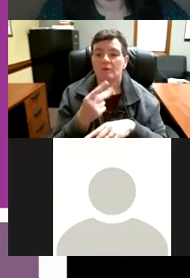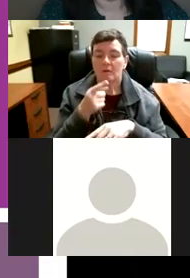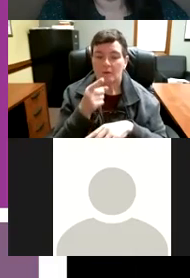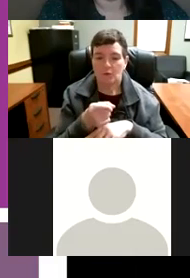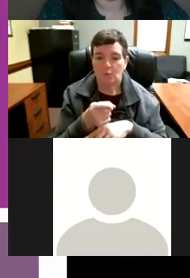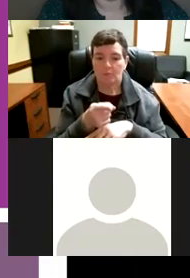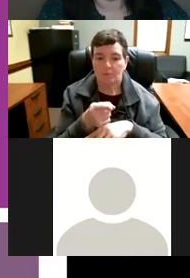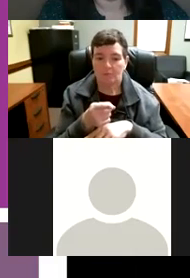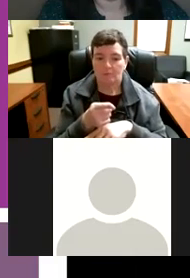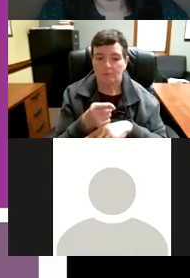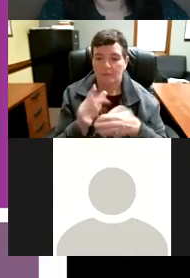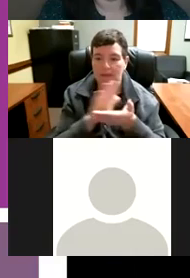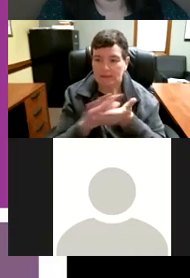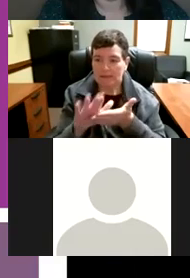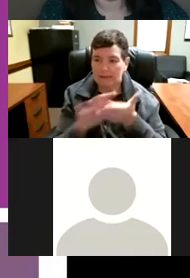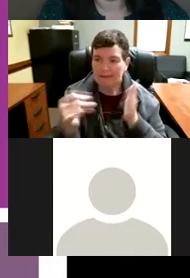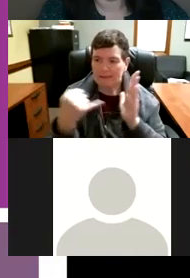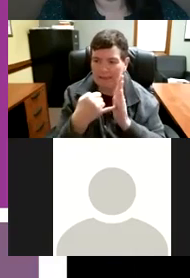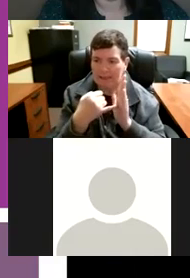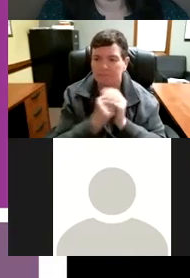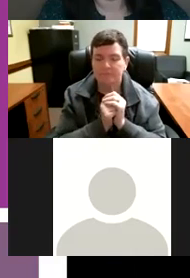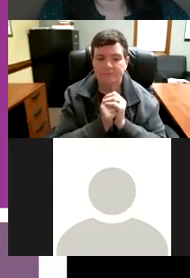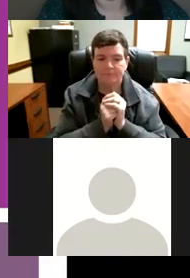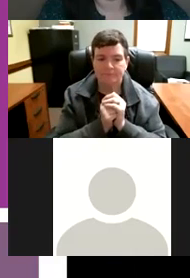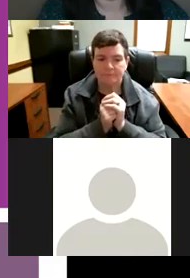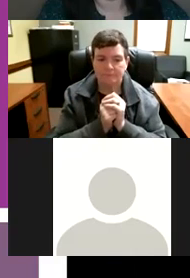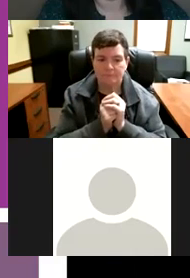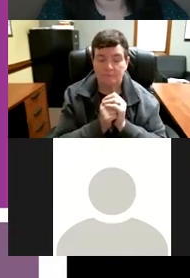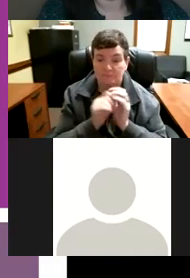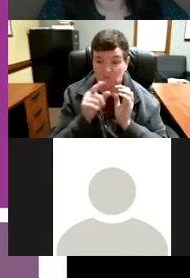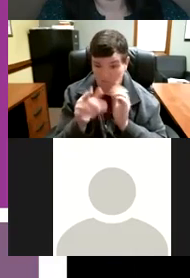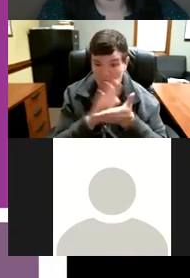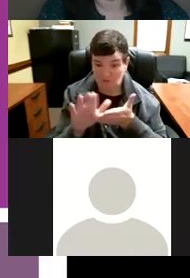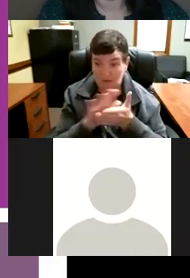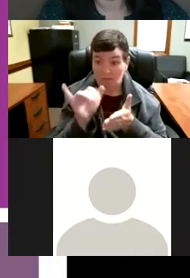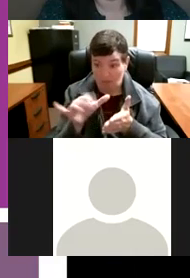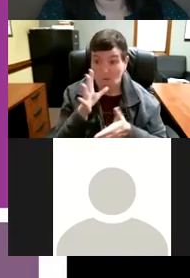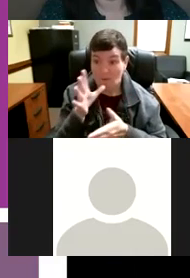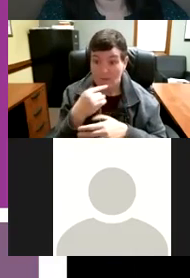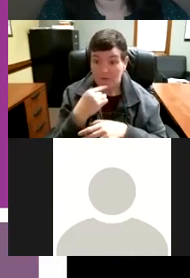Clean. You clean it. Is that what mommy would say?